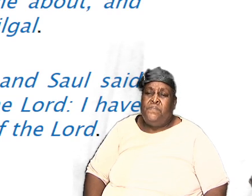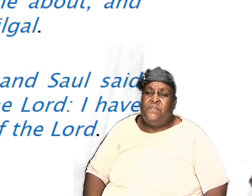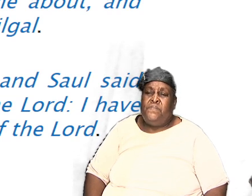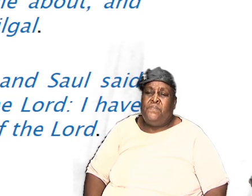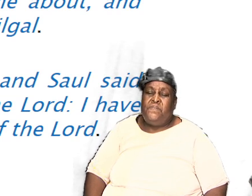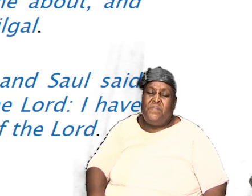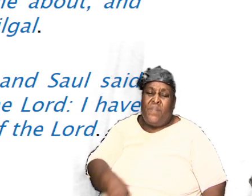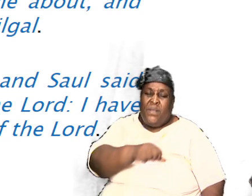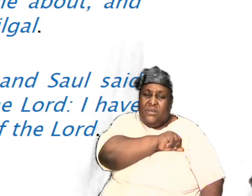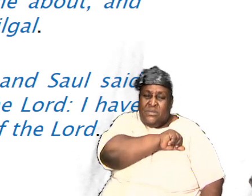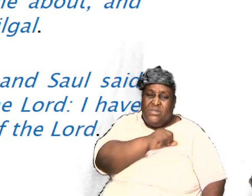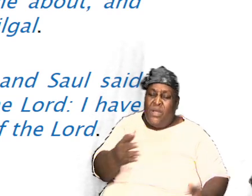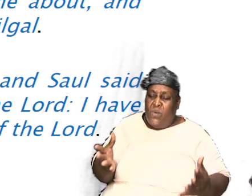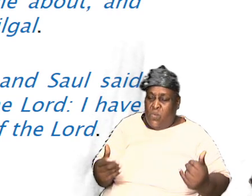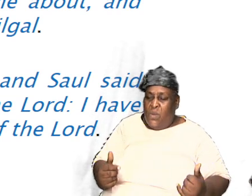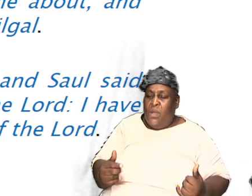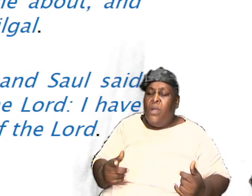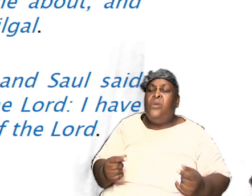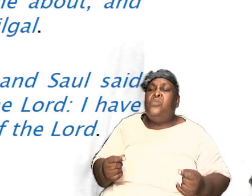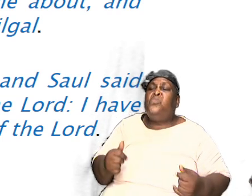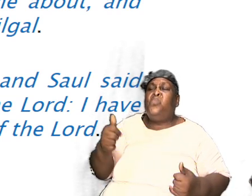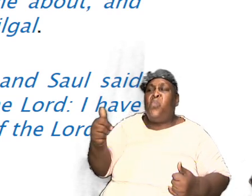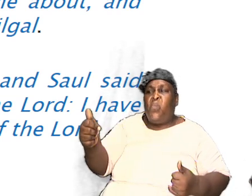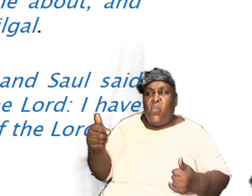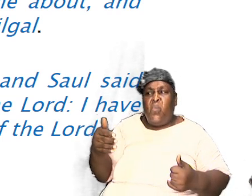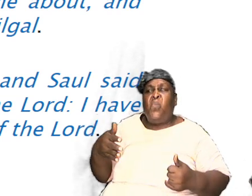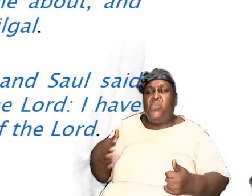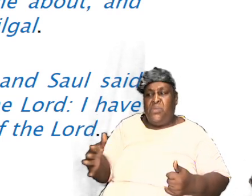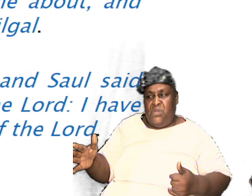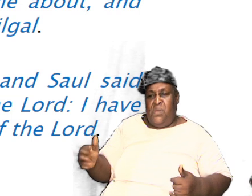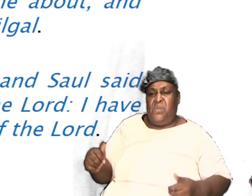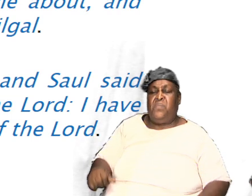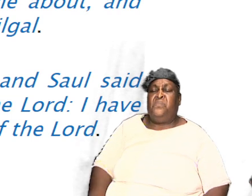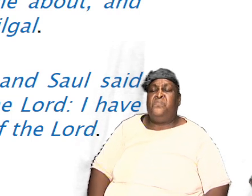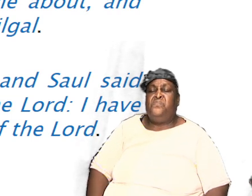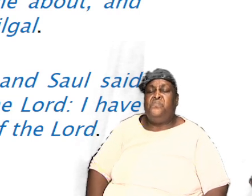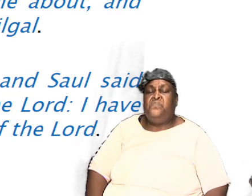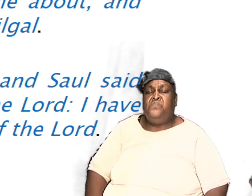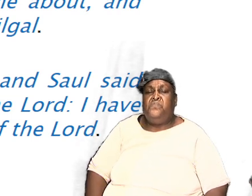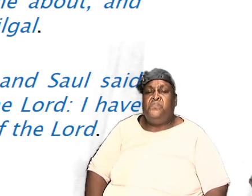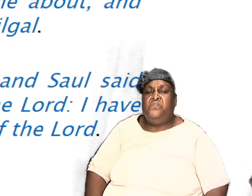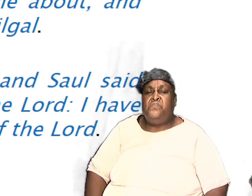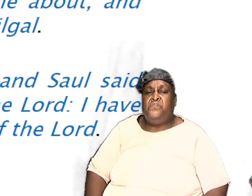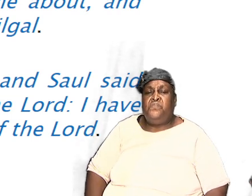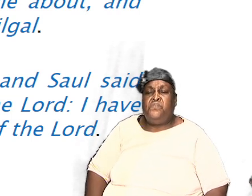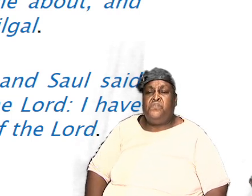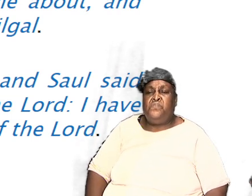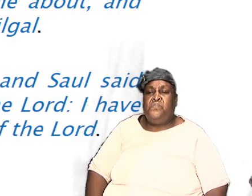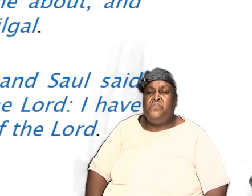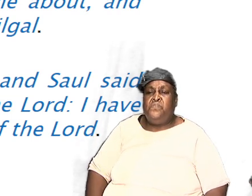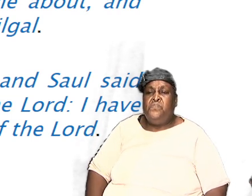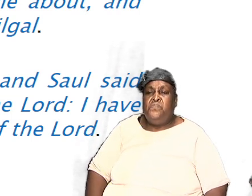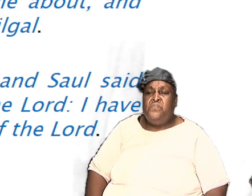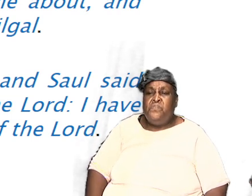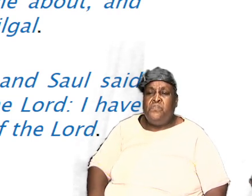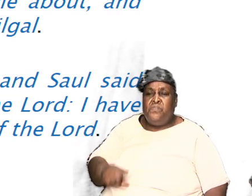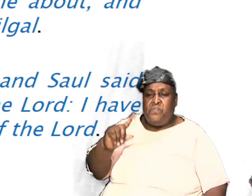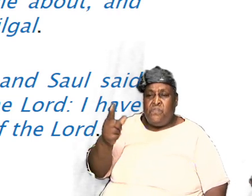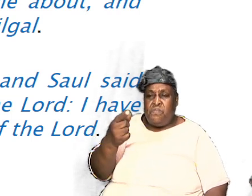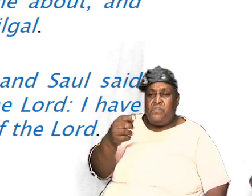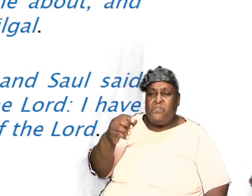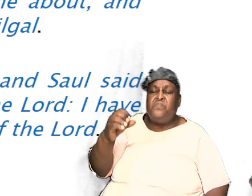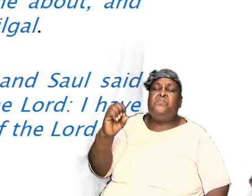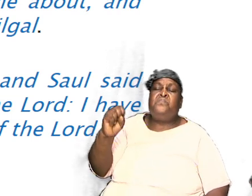And Saul wanted his own way, and he wanted to do his own thing. Let us look at 1 Samuel